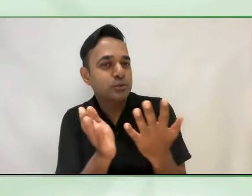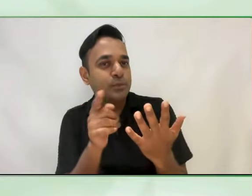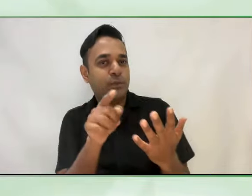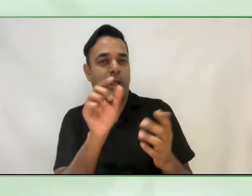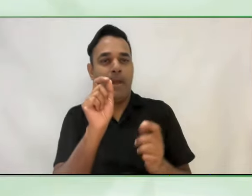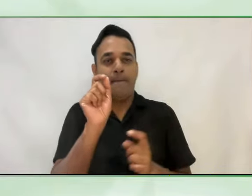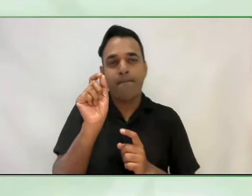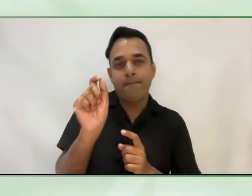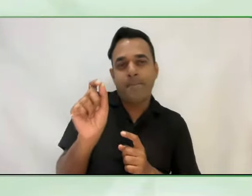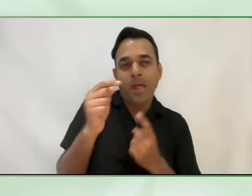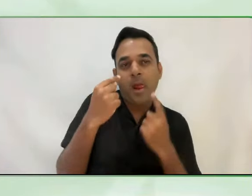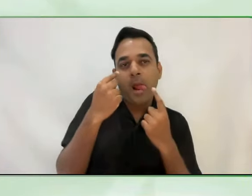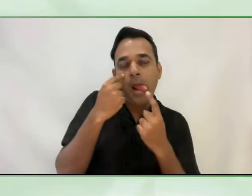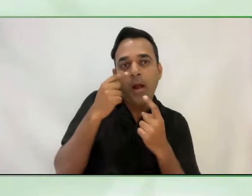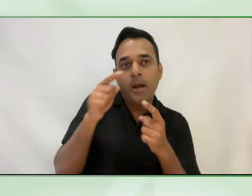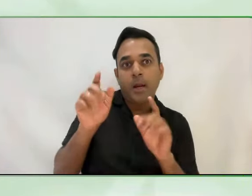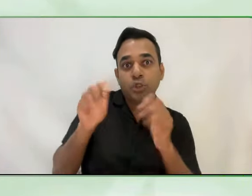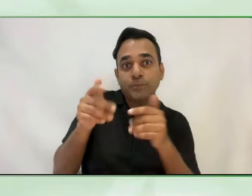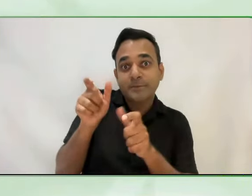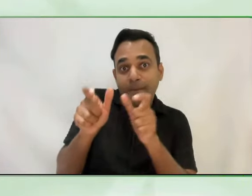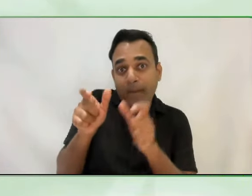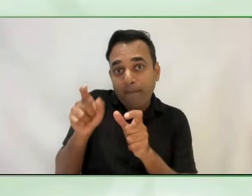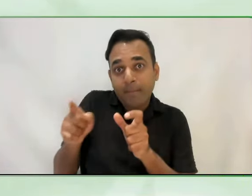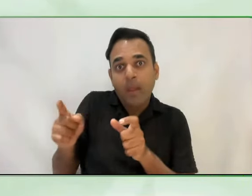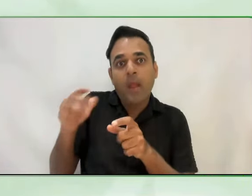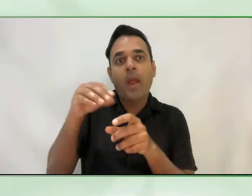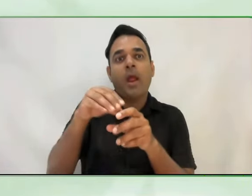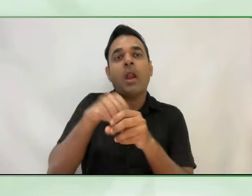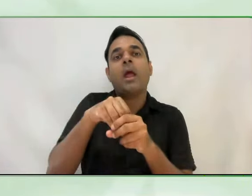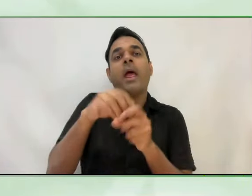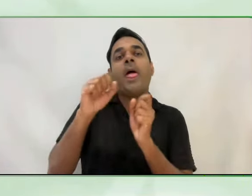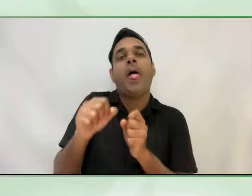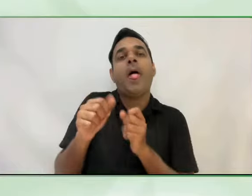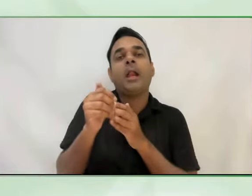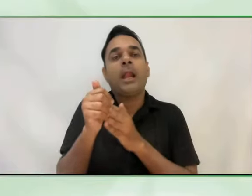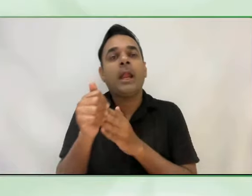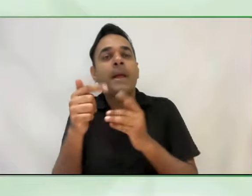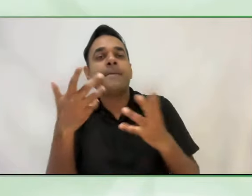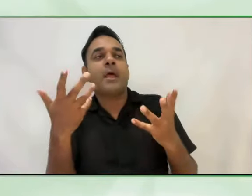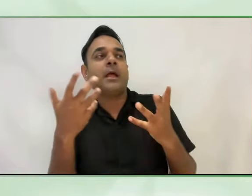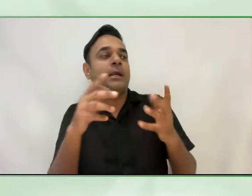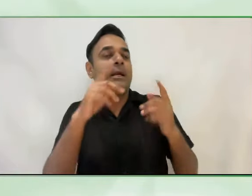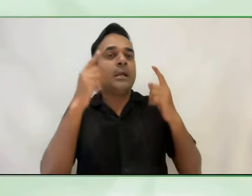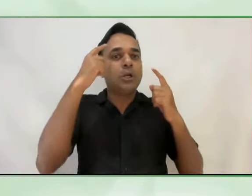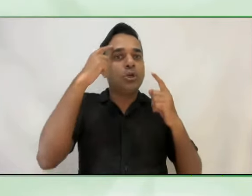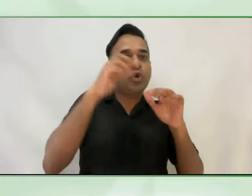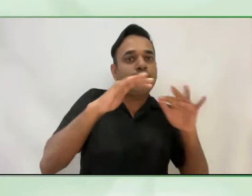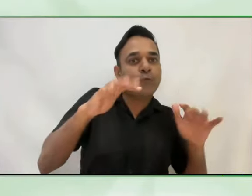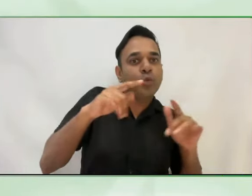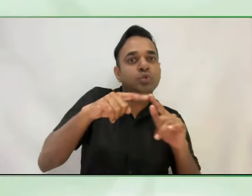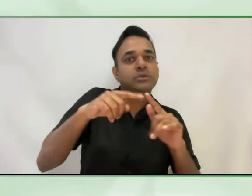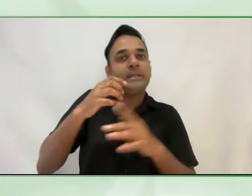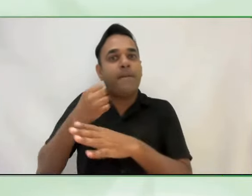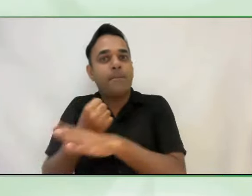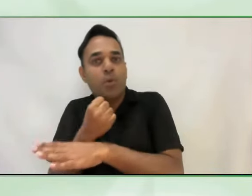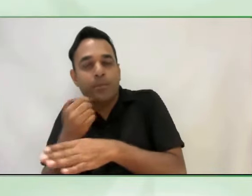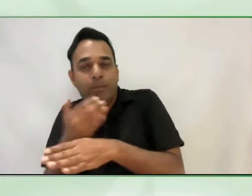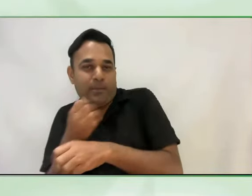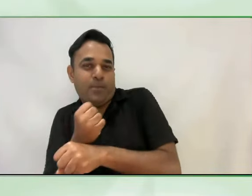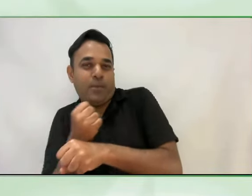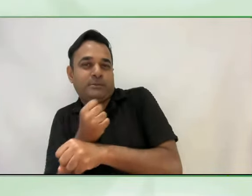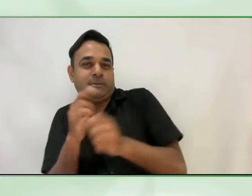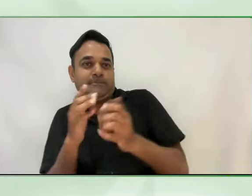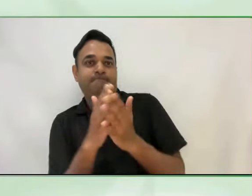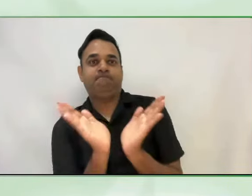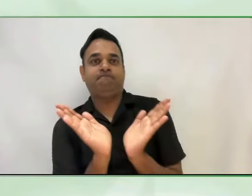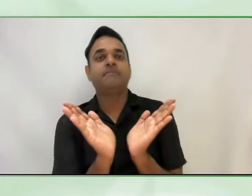about 3 in 10 autistic people are in work, whereas about 5 in 10 disabled people are in work, and about 8 in 10 of the general population are in